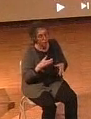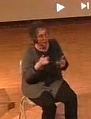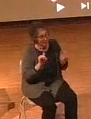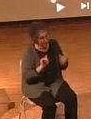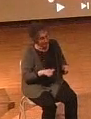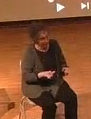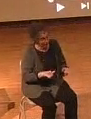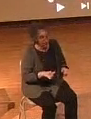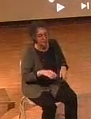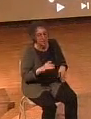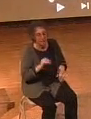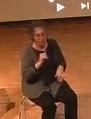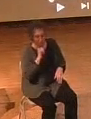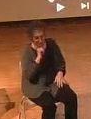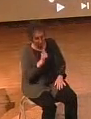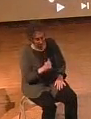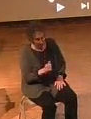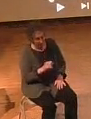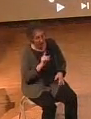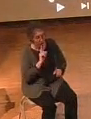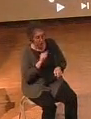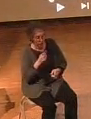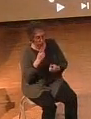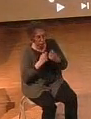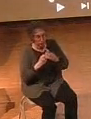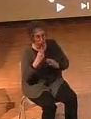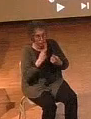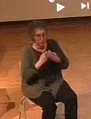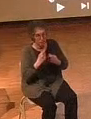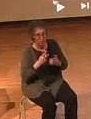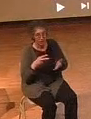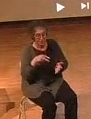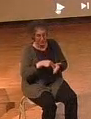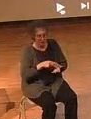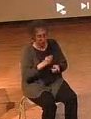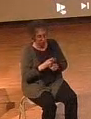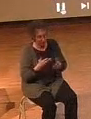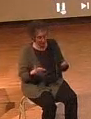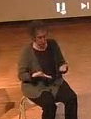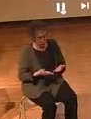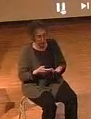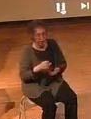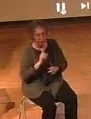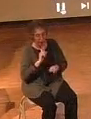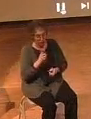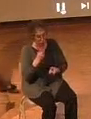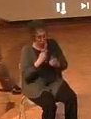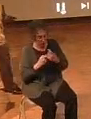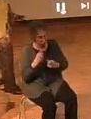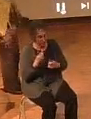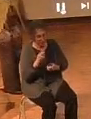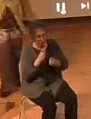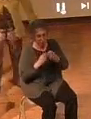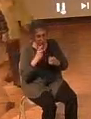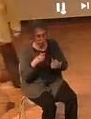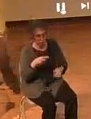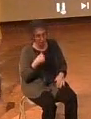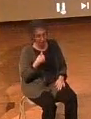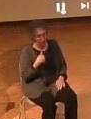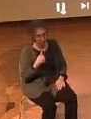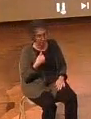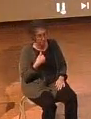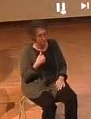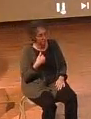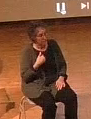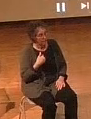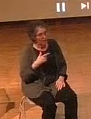out. If not, then I will answer questions. I will stand right here and answer any questions that you have. I'll just put